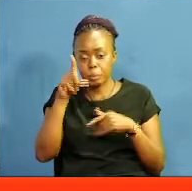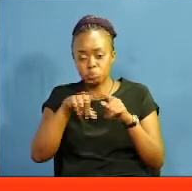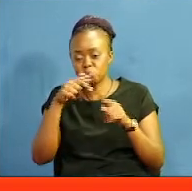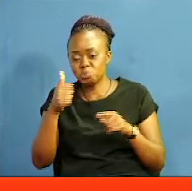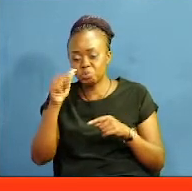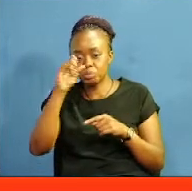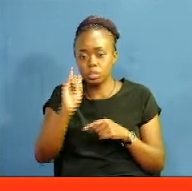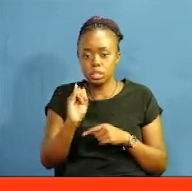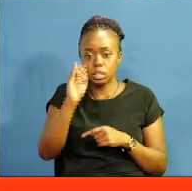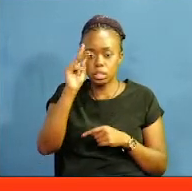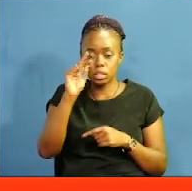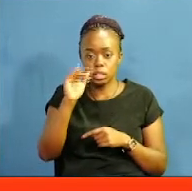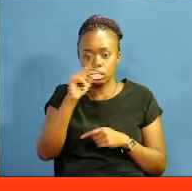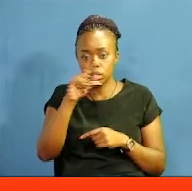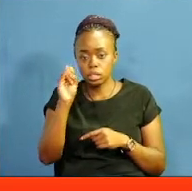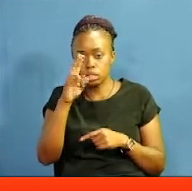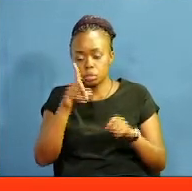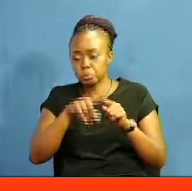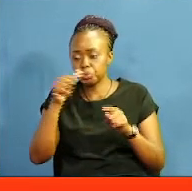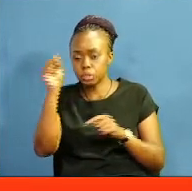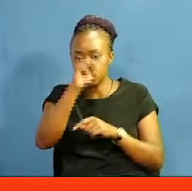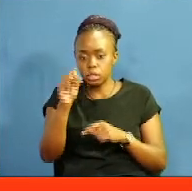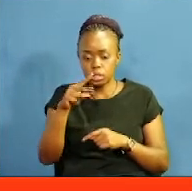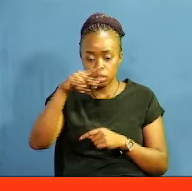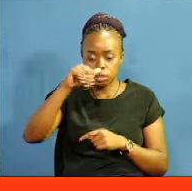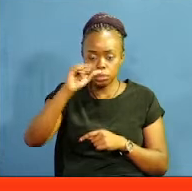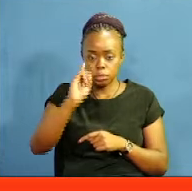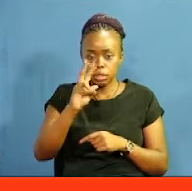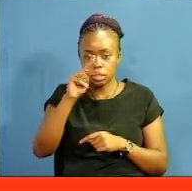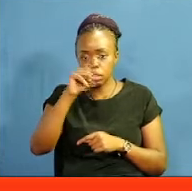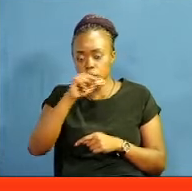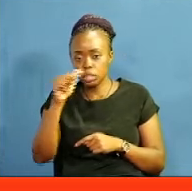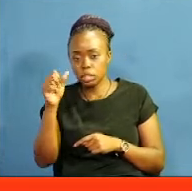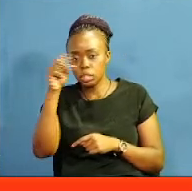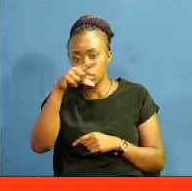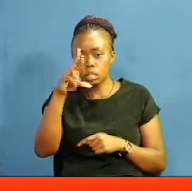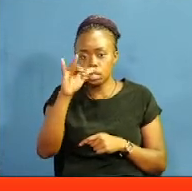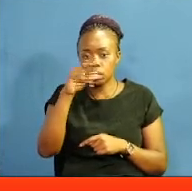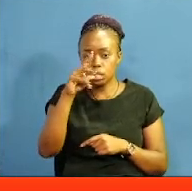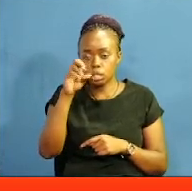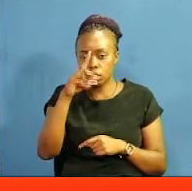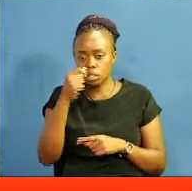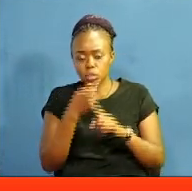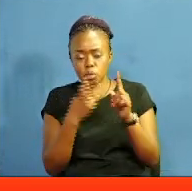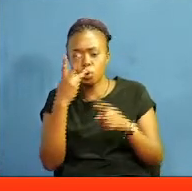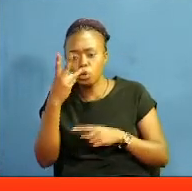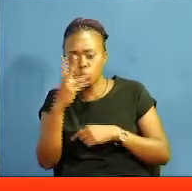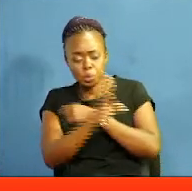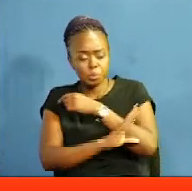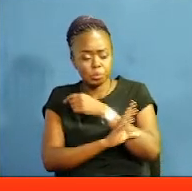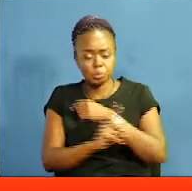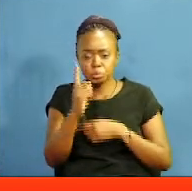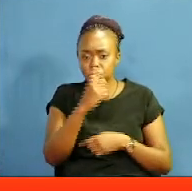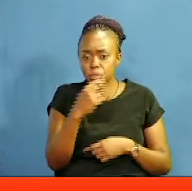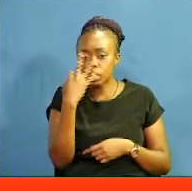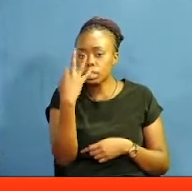Italy, we had Greece, and we had Spain. But out of these four countries, we realized that